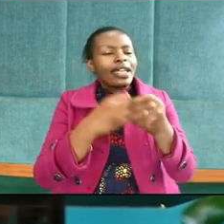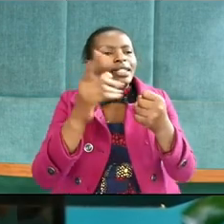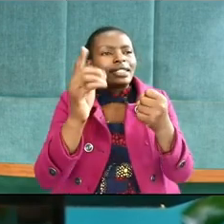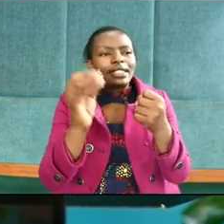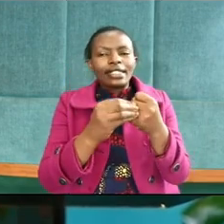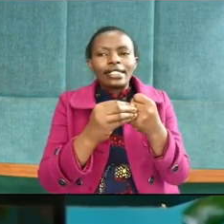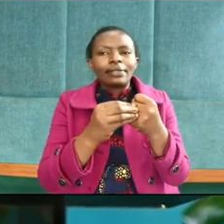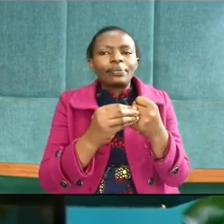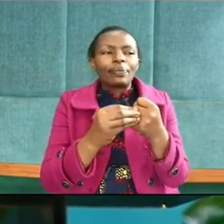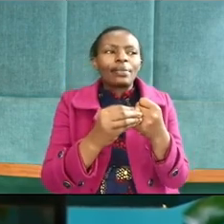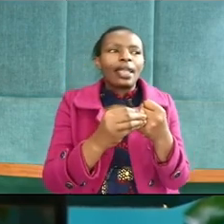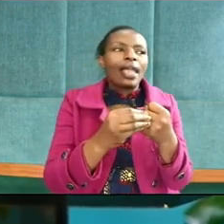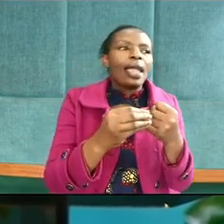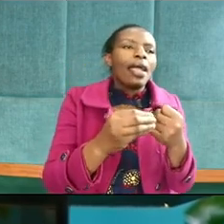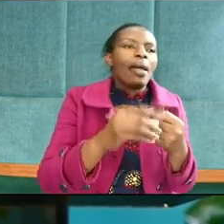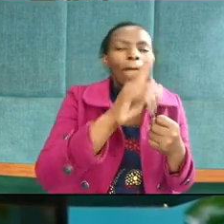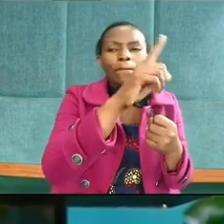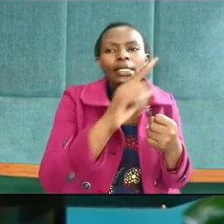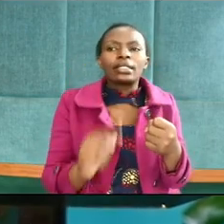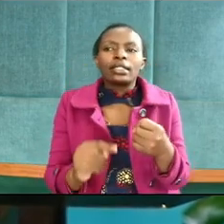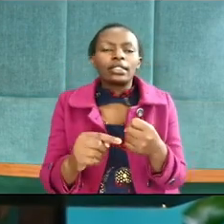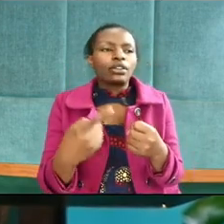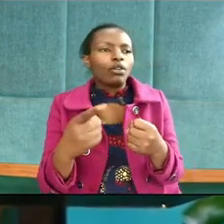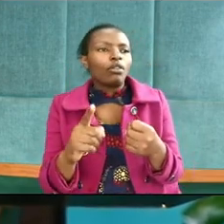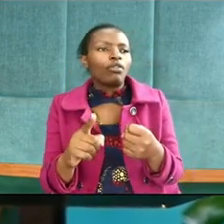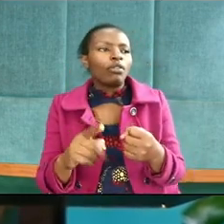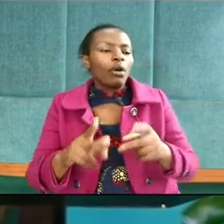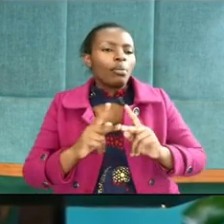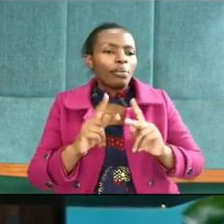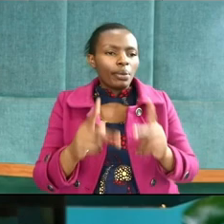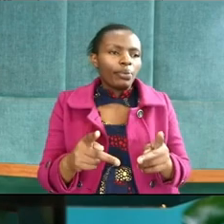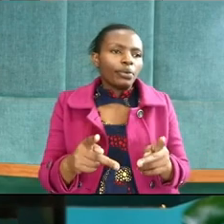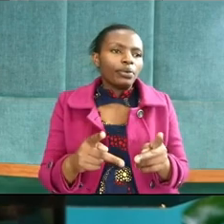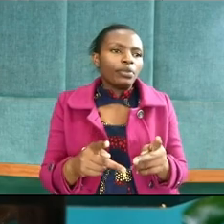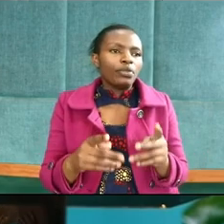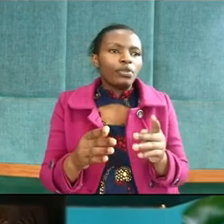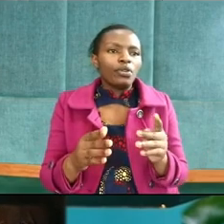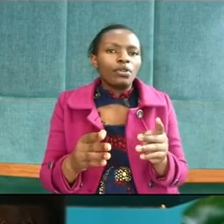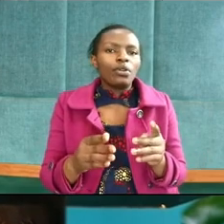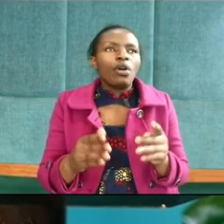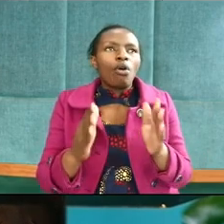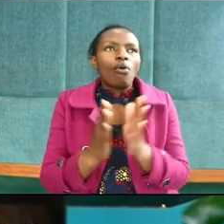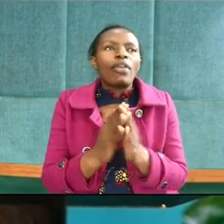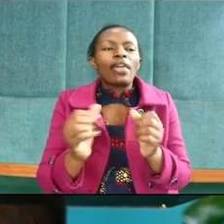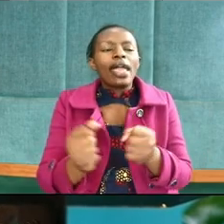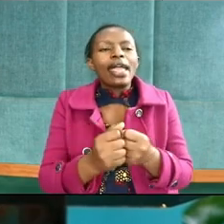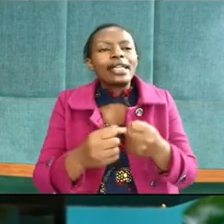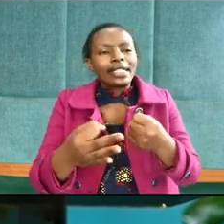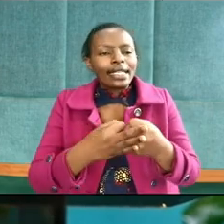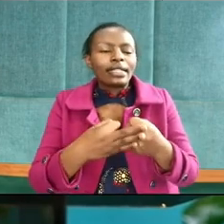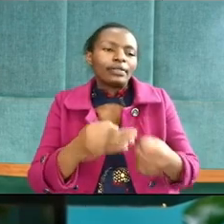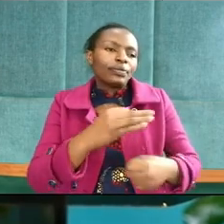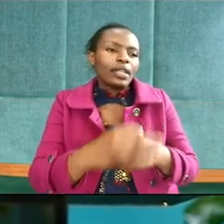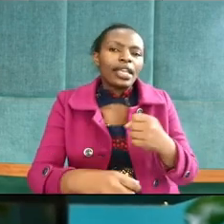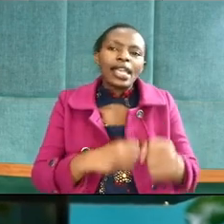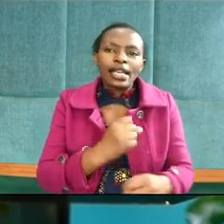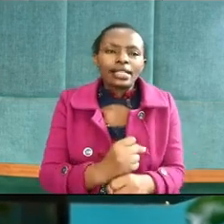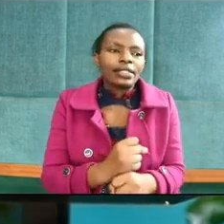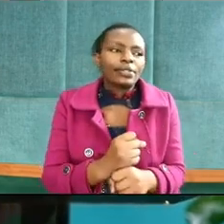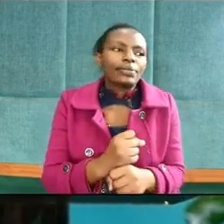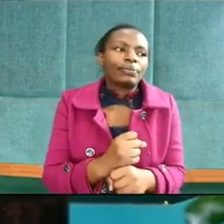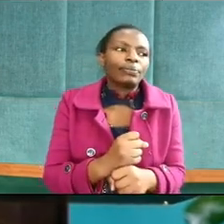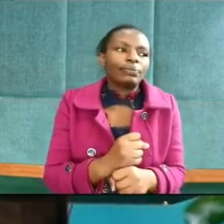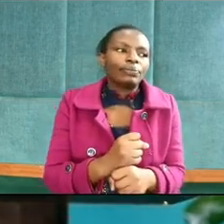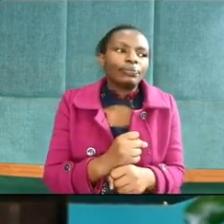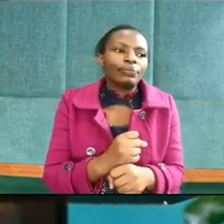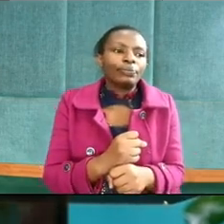below 18 years of age and 40% of the population above 65 years of age report loneliness